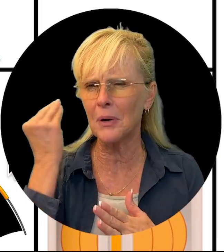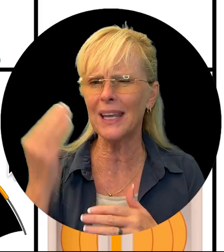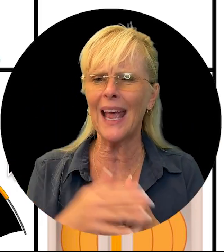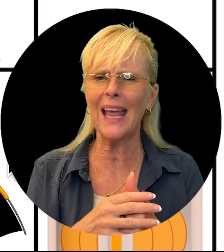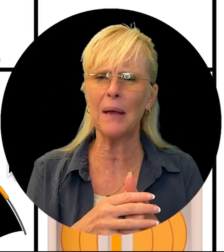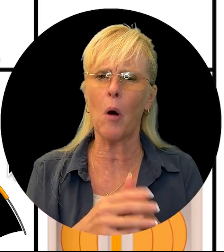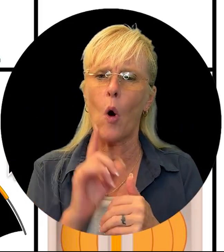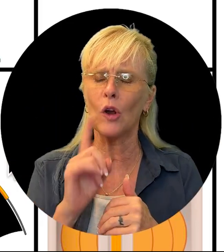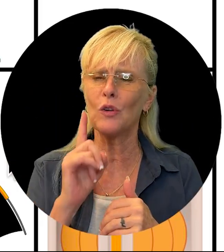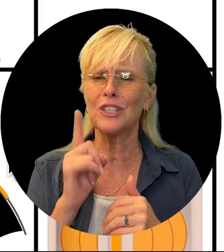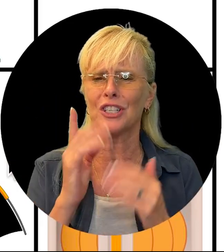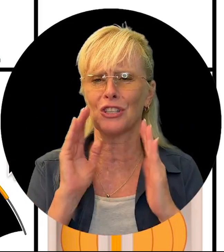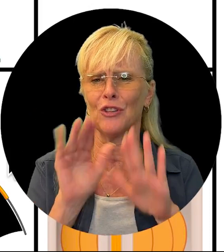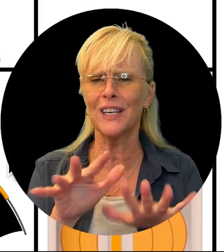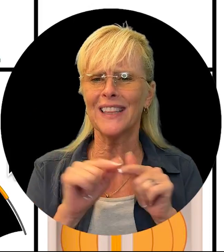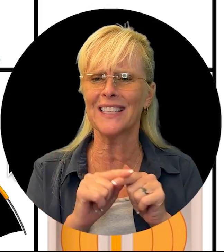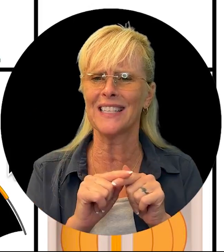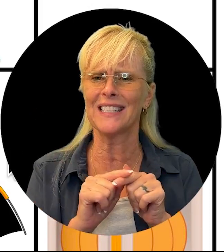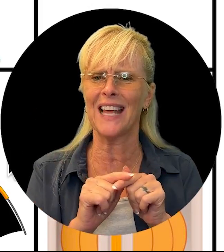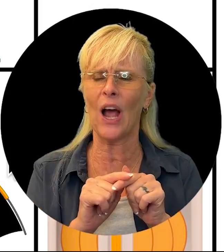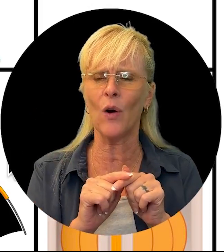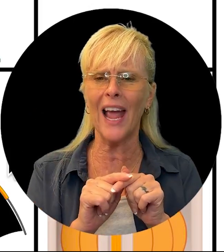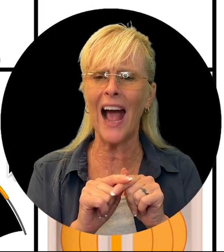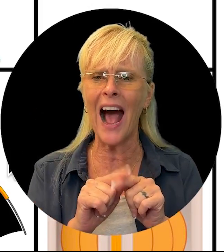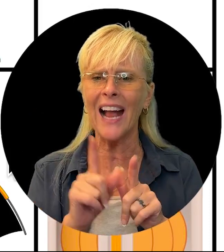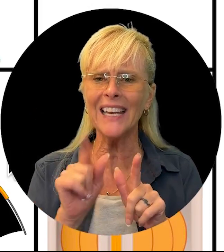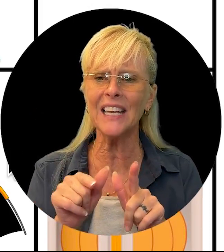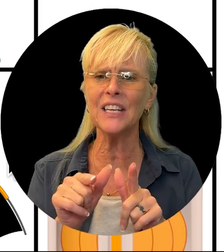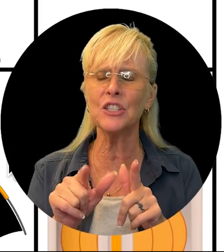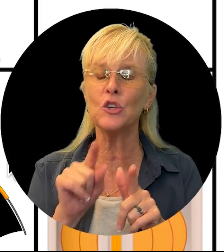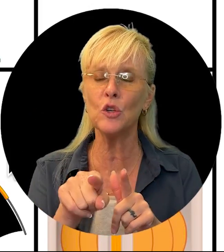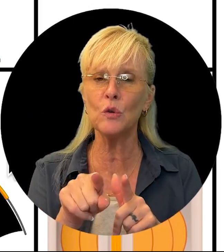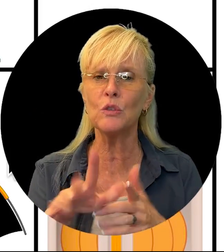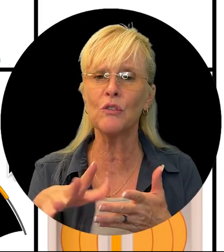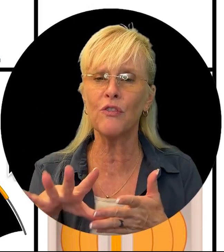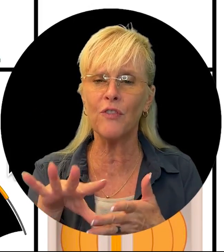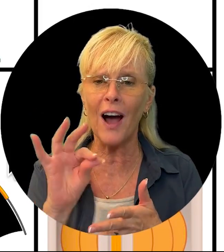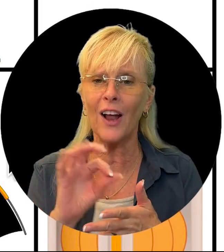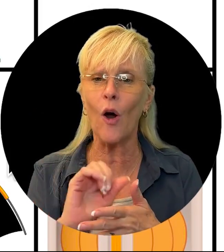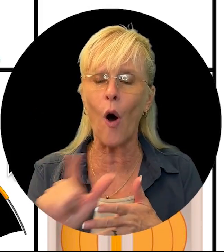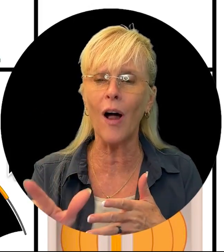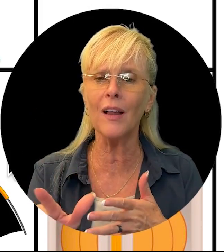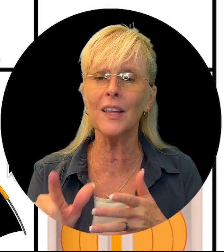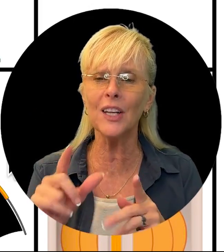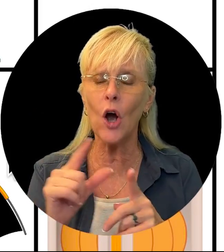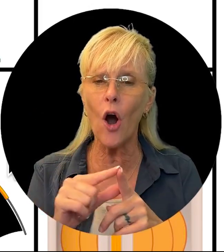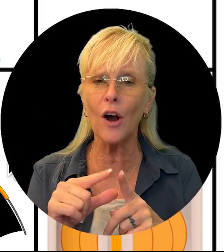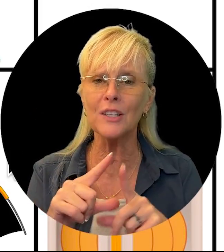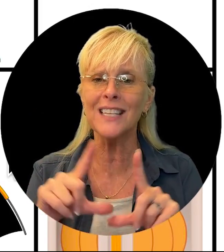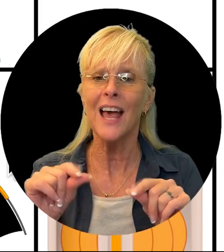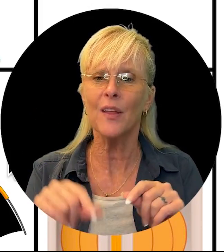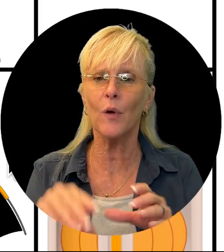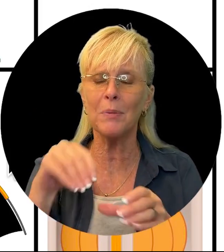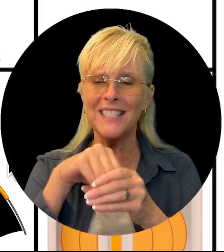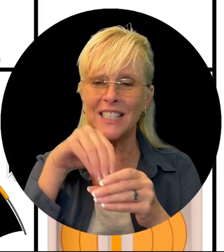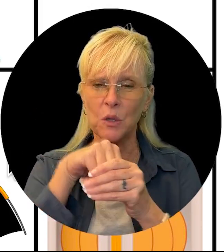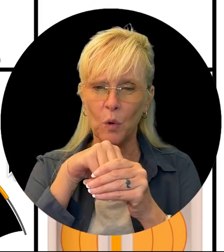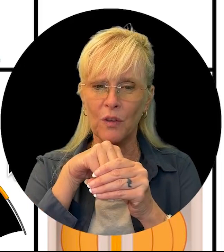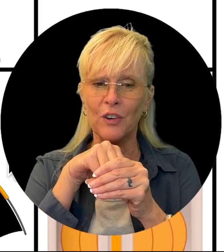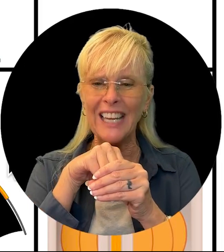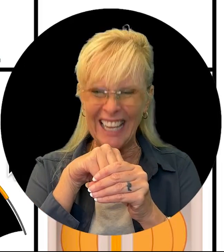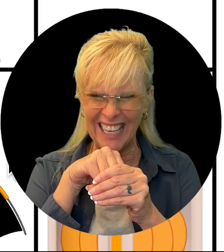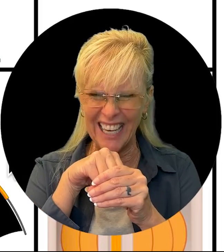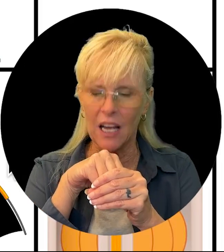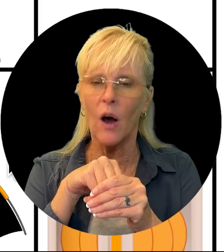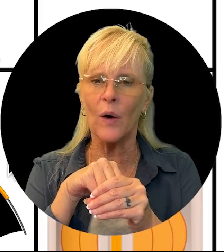memory game, or you can just look at this and say, okay, I need you to find all of the cards that represents the word